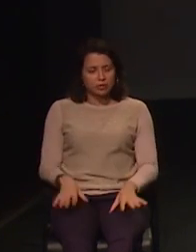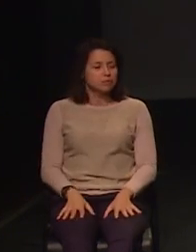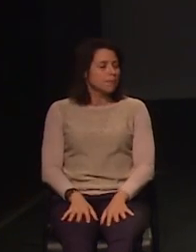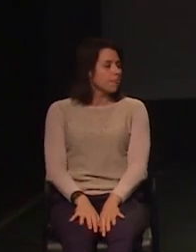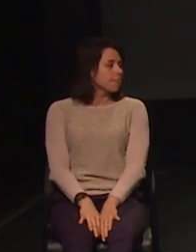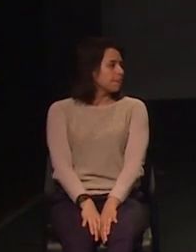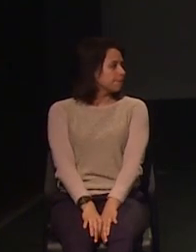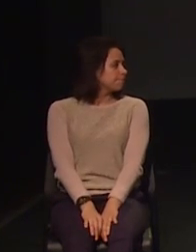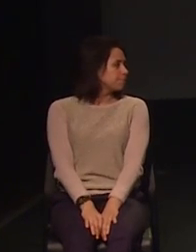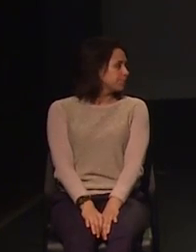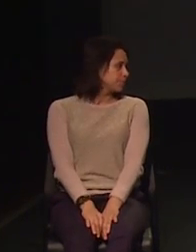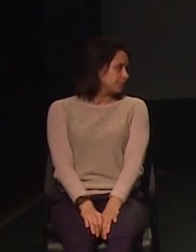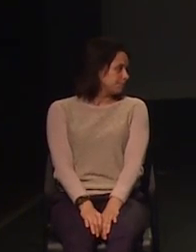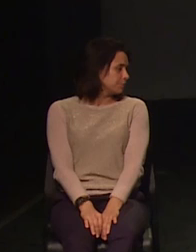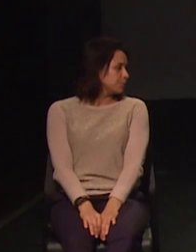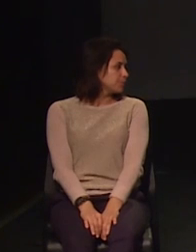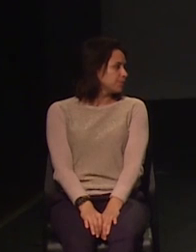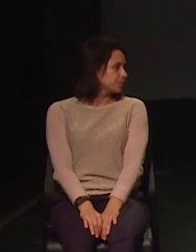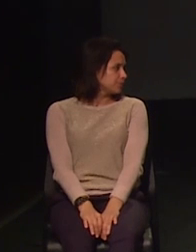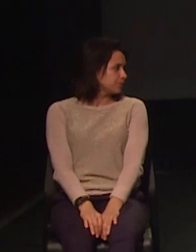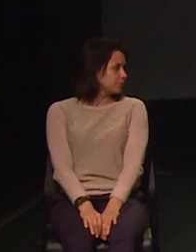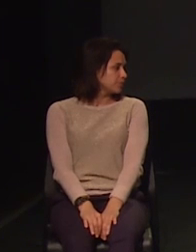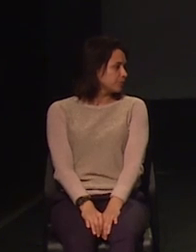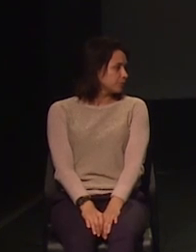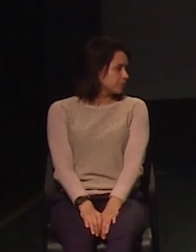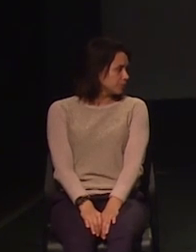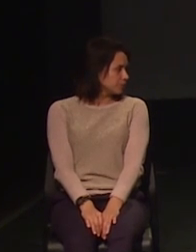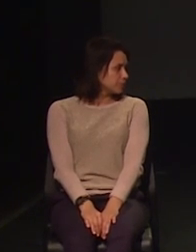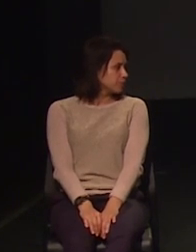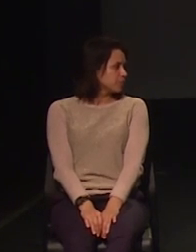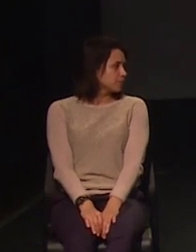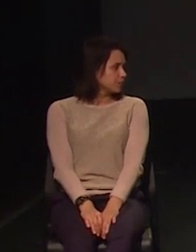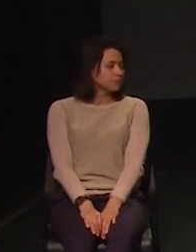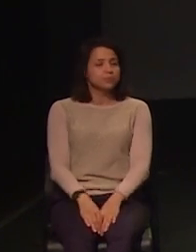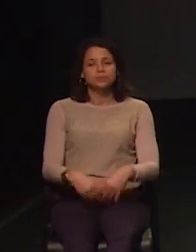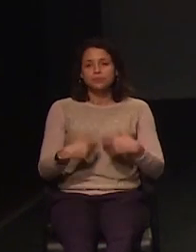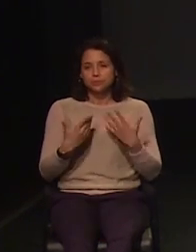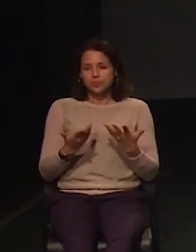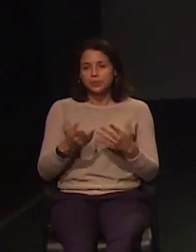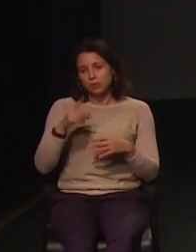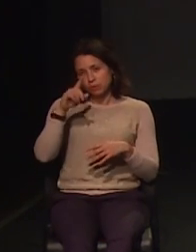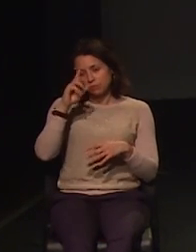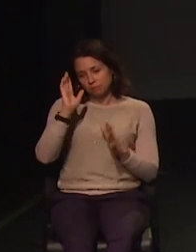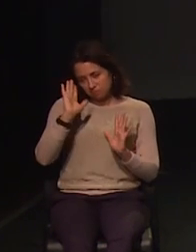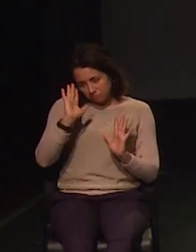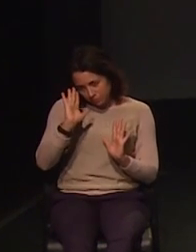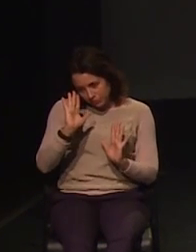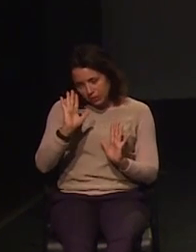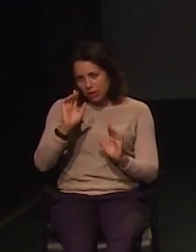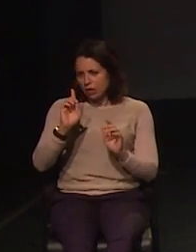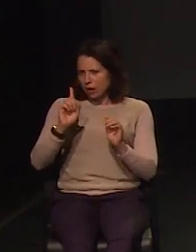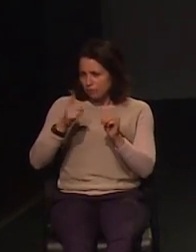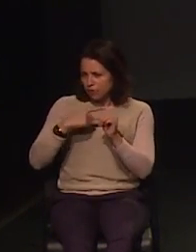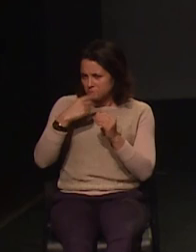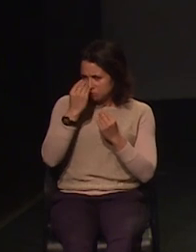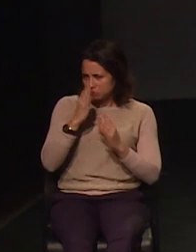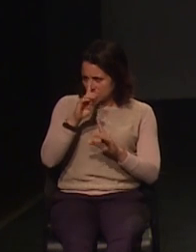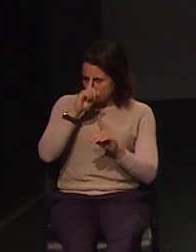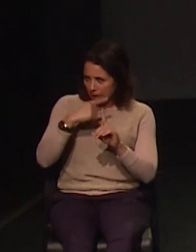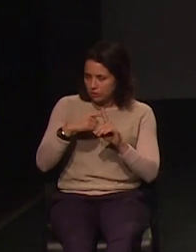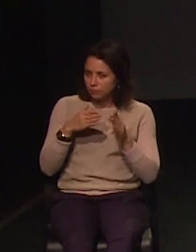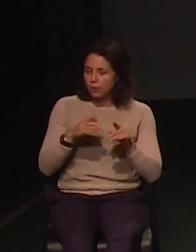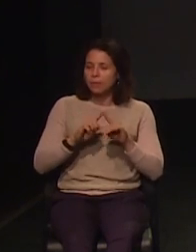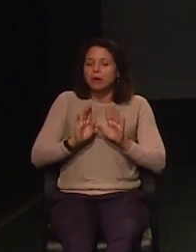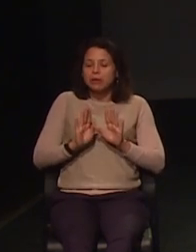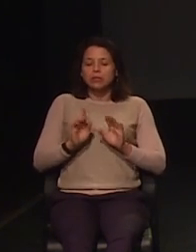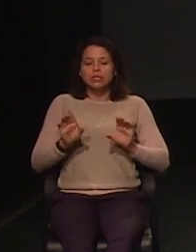this optimistically, that there are actions that are being taken. And I'll just give you two examples